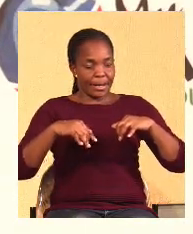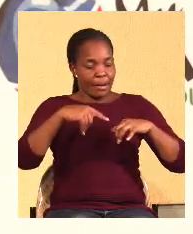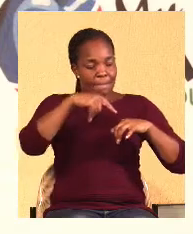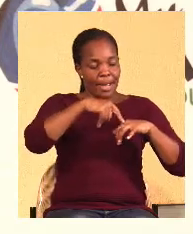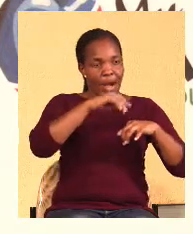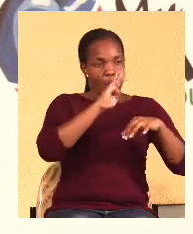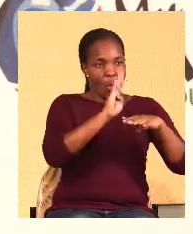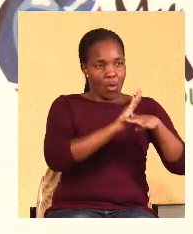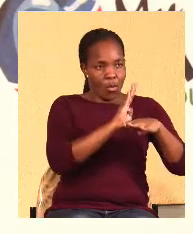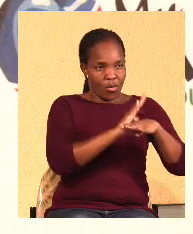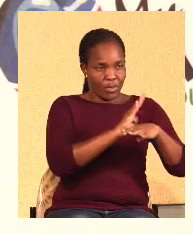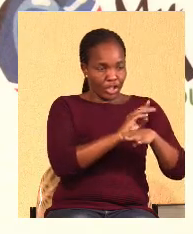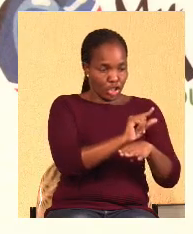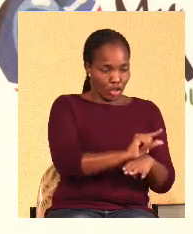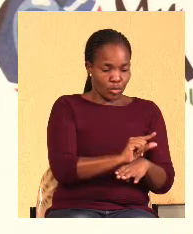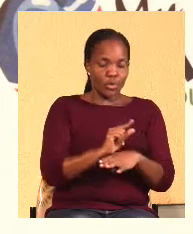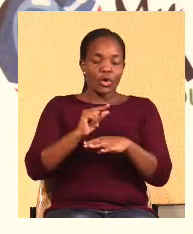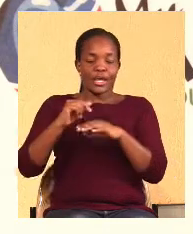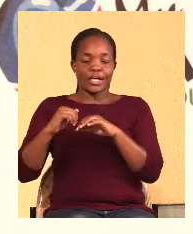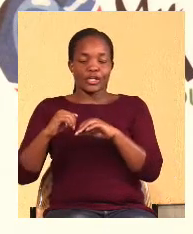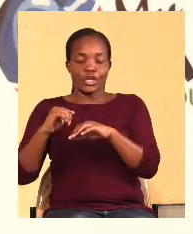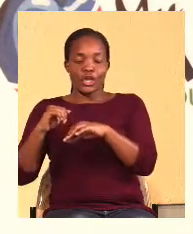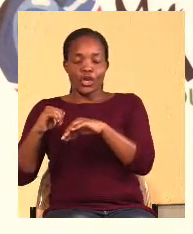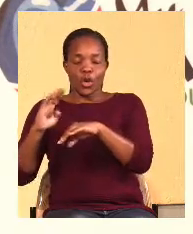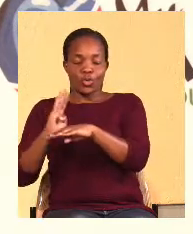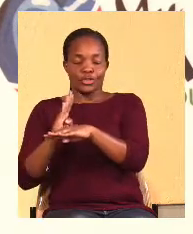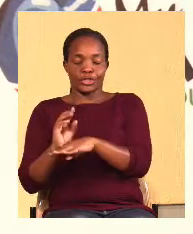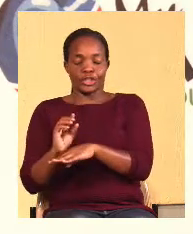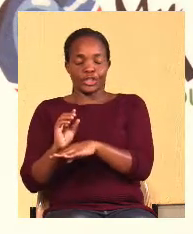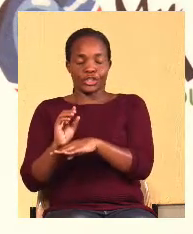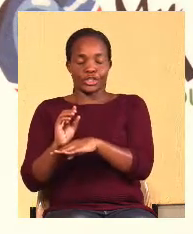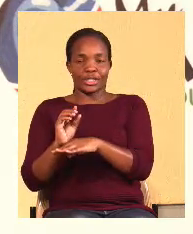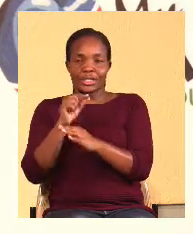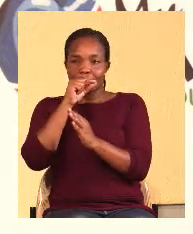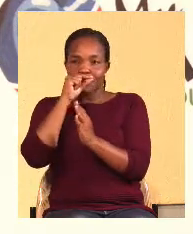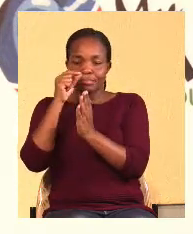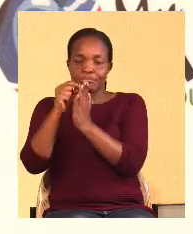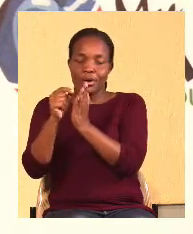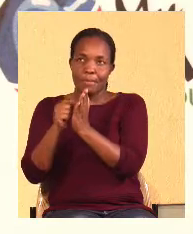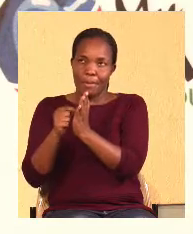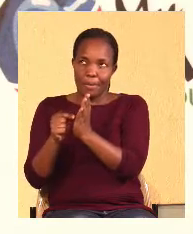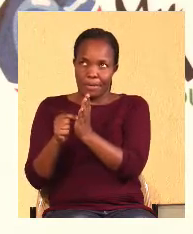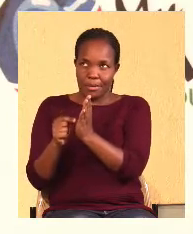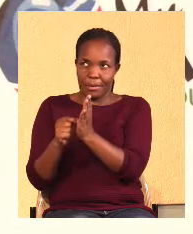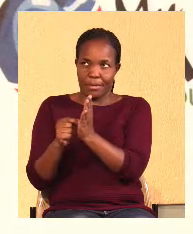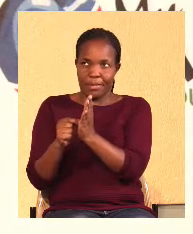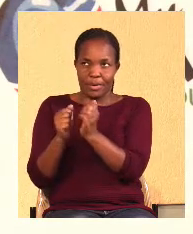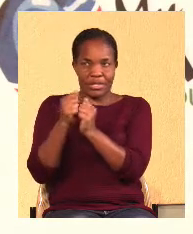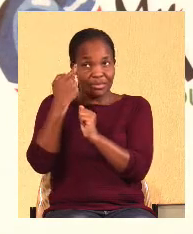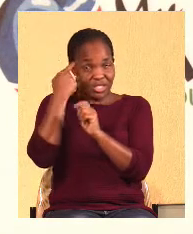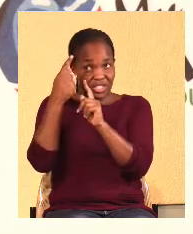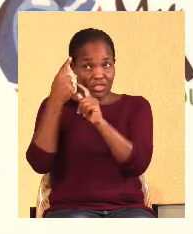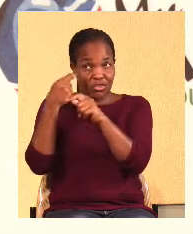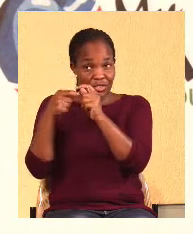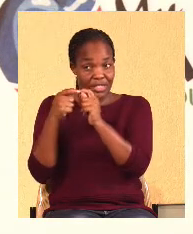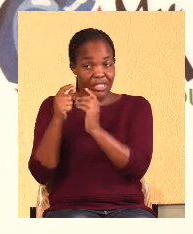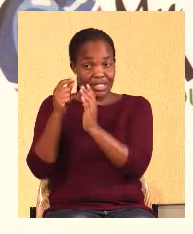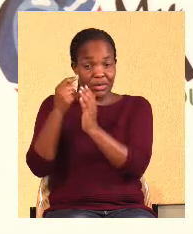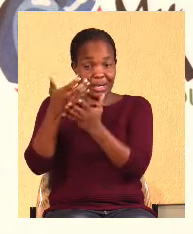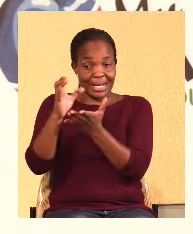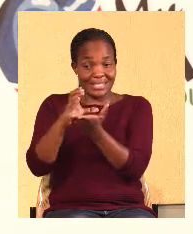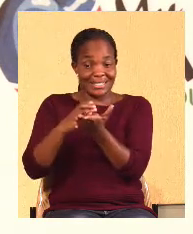properly registered under BIPA, as they say, and the open markets and informal traders. Of course, there are certain